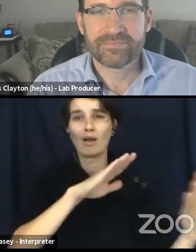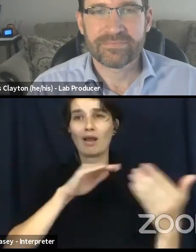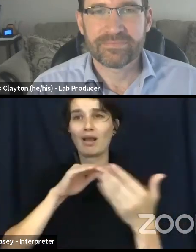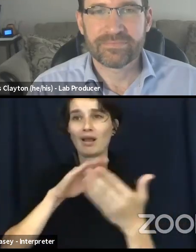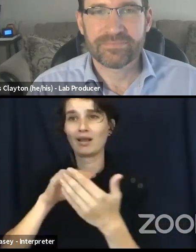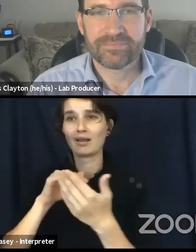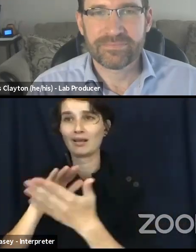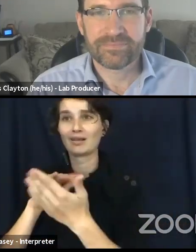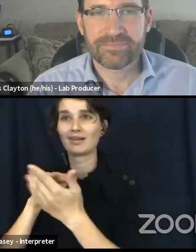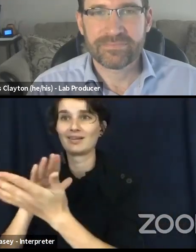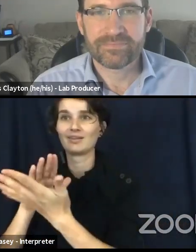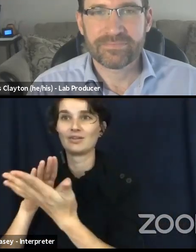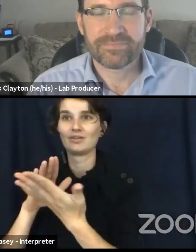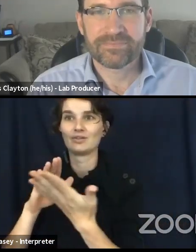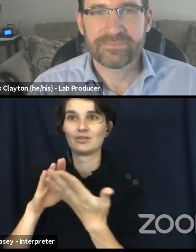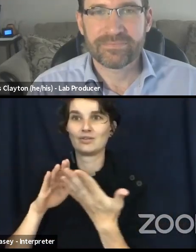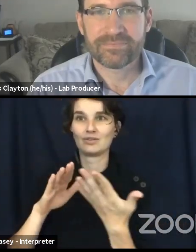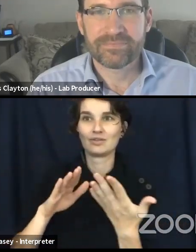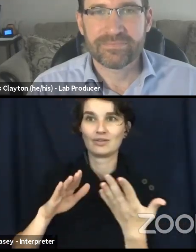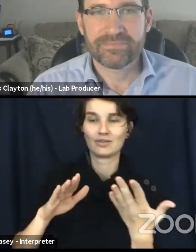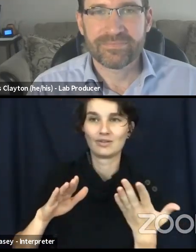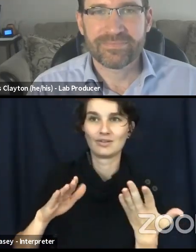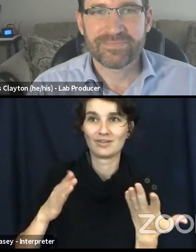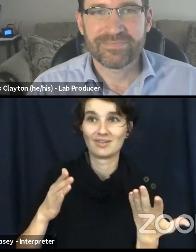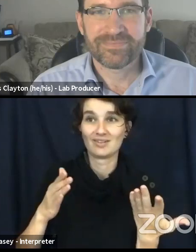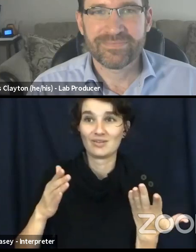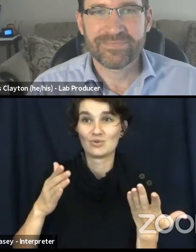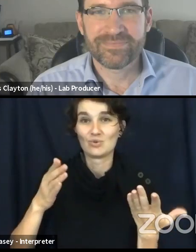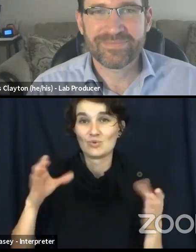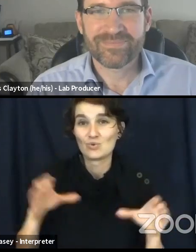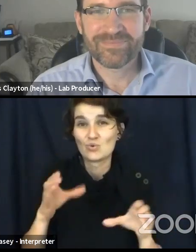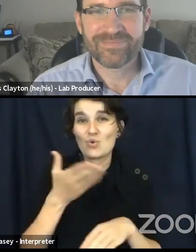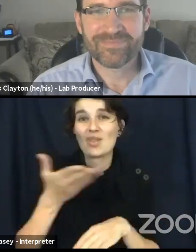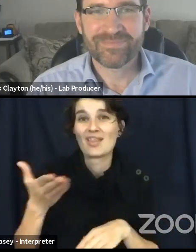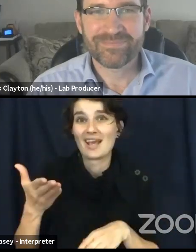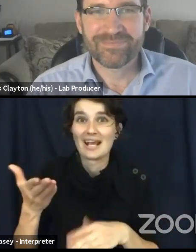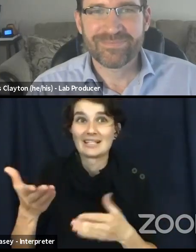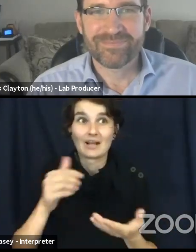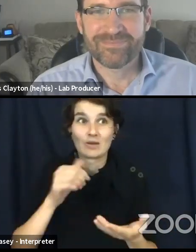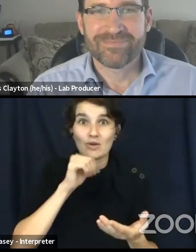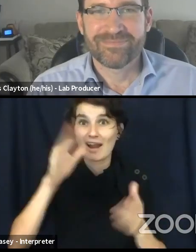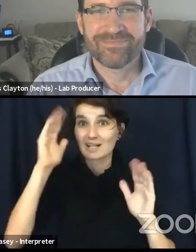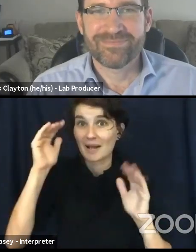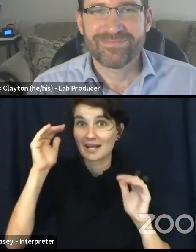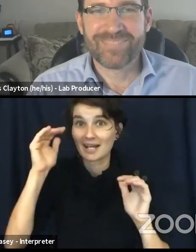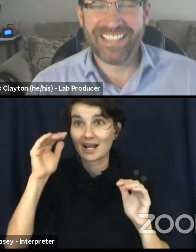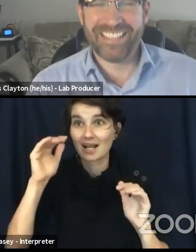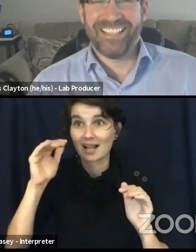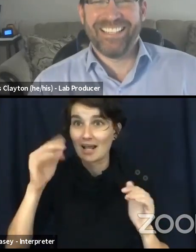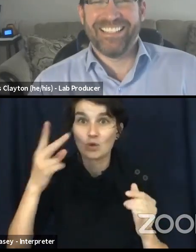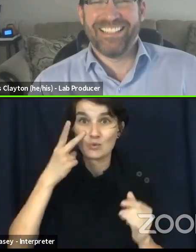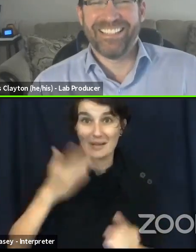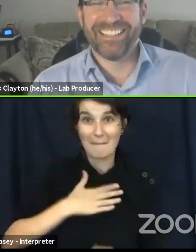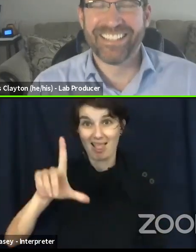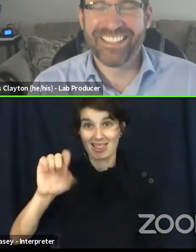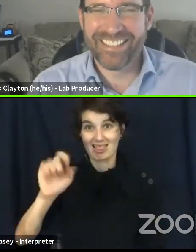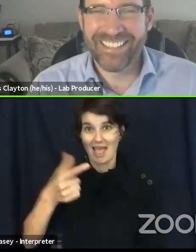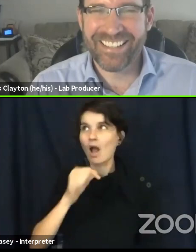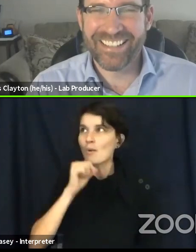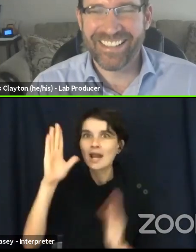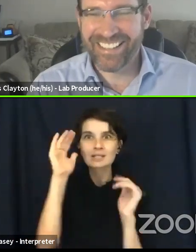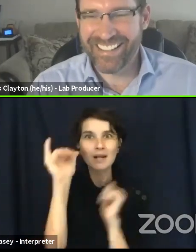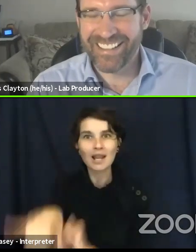to subvert what we expect. Like that was probably really unexpected. You didn't expect to see my legs, and we're like, we saw the legs. That's not